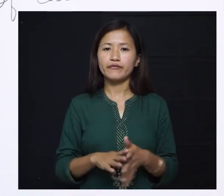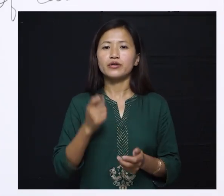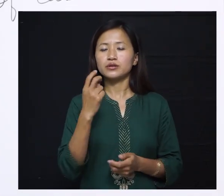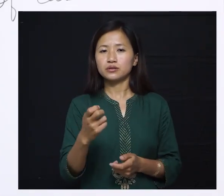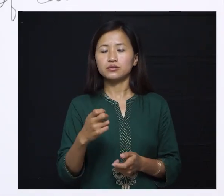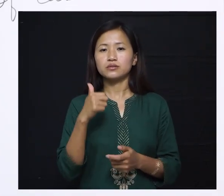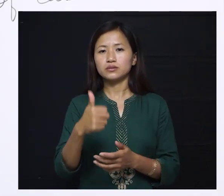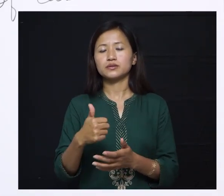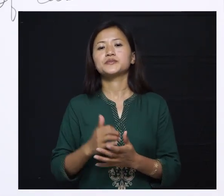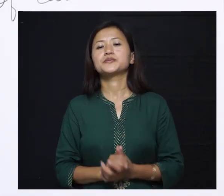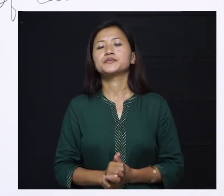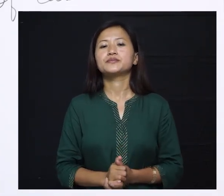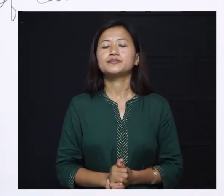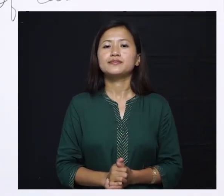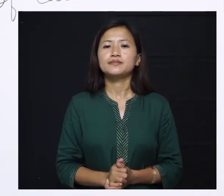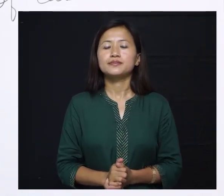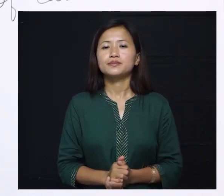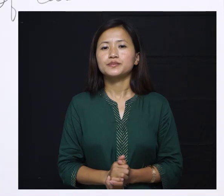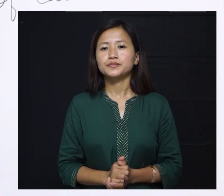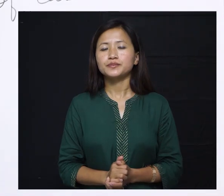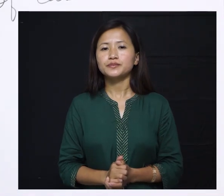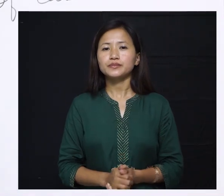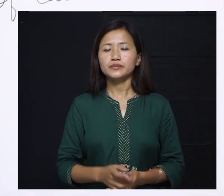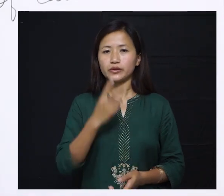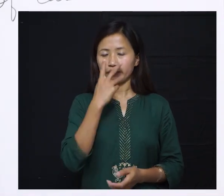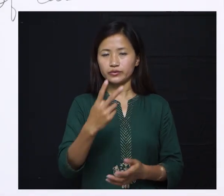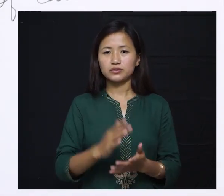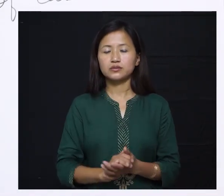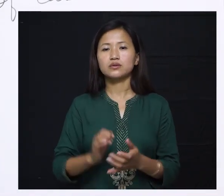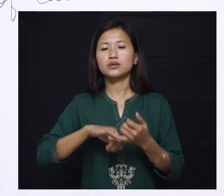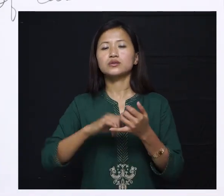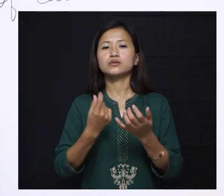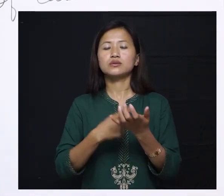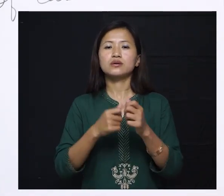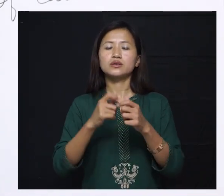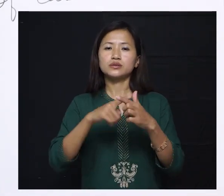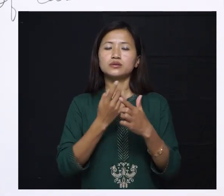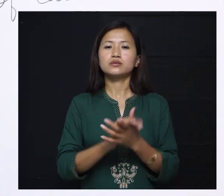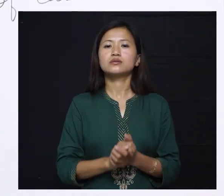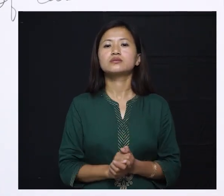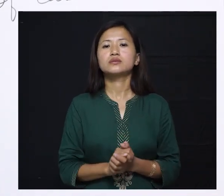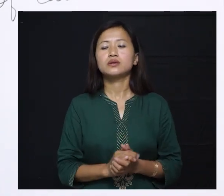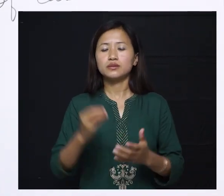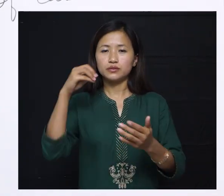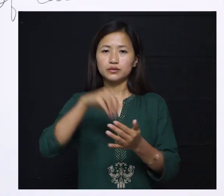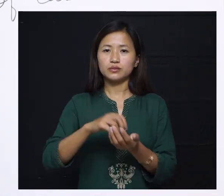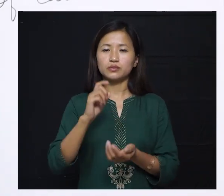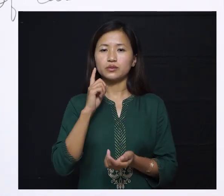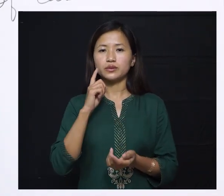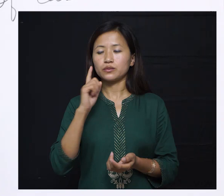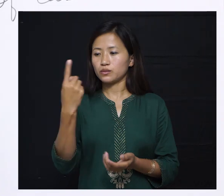under traders and craftsmen. So let's focus on Surat now. Surat, as I mentioned, was one of